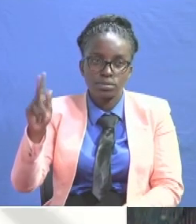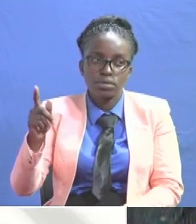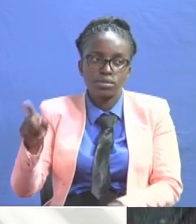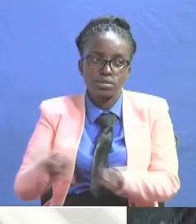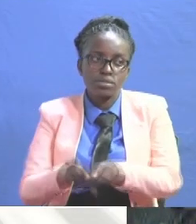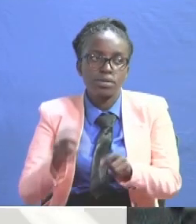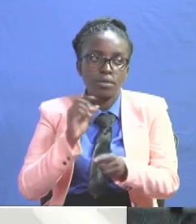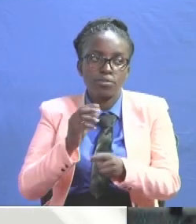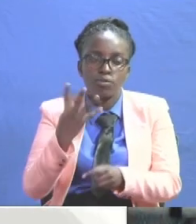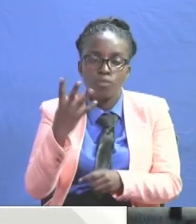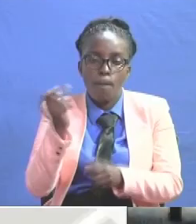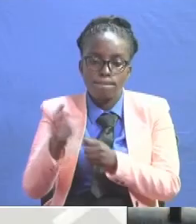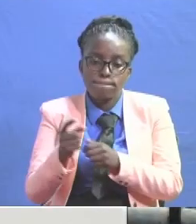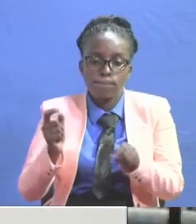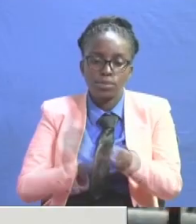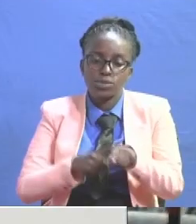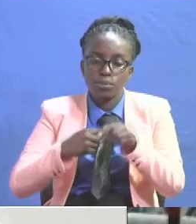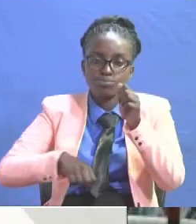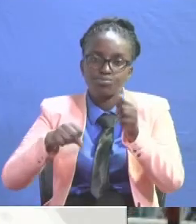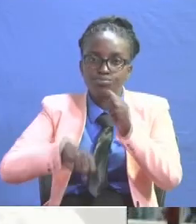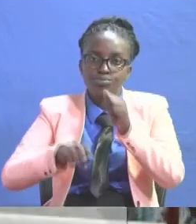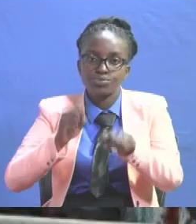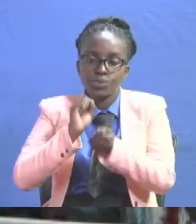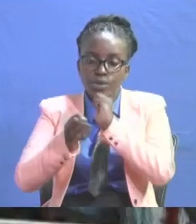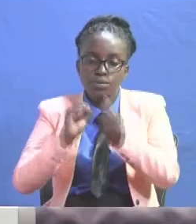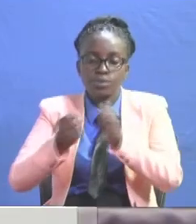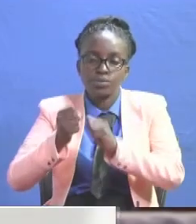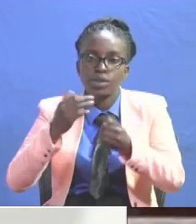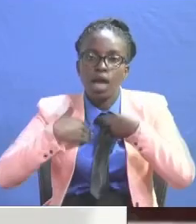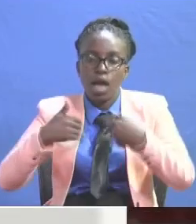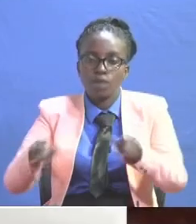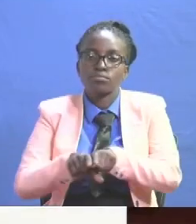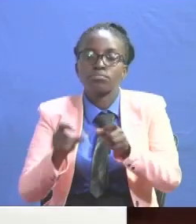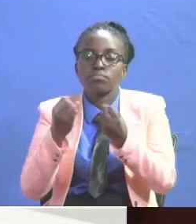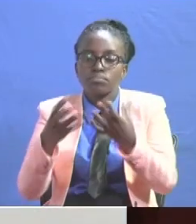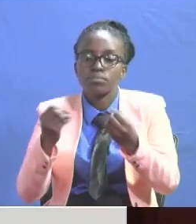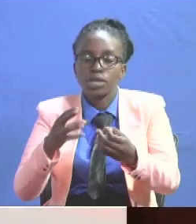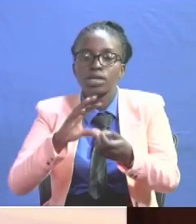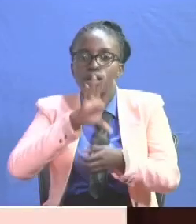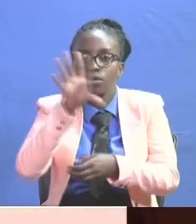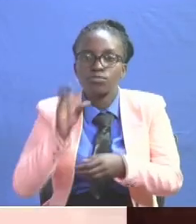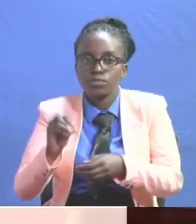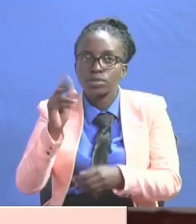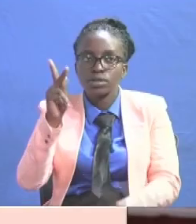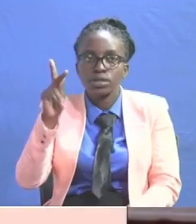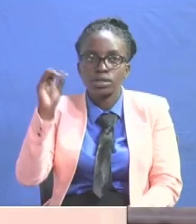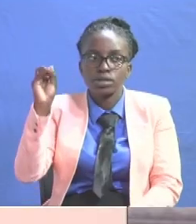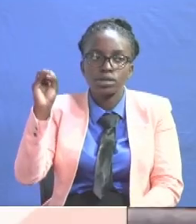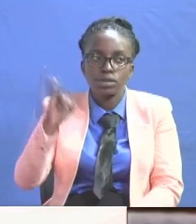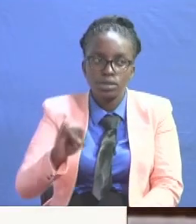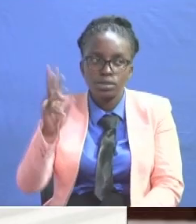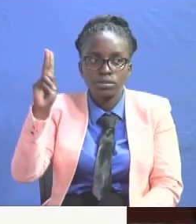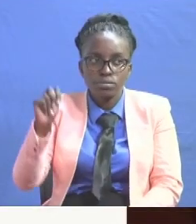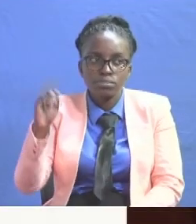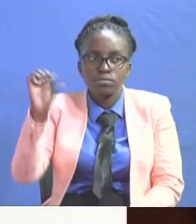the semifinals of the Africa Boxing Championship held in Kinshasa, DRC Congo. In a brilliant